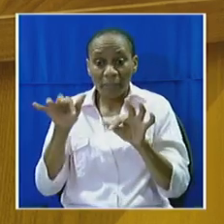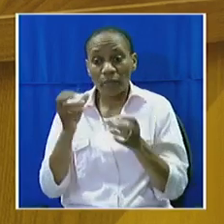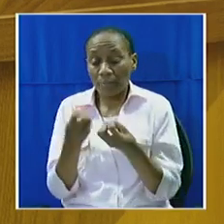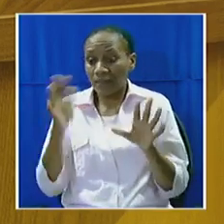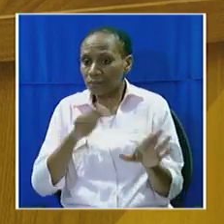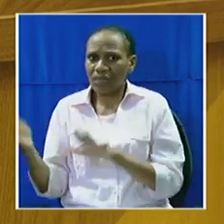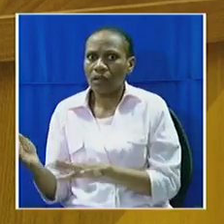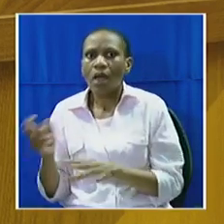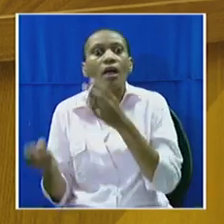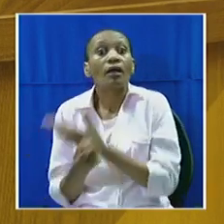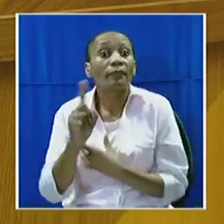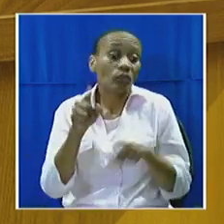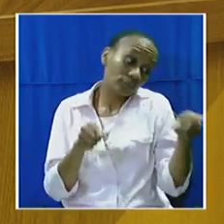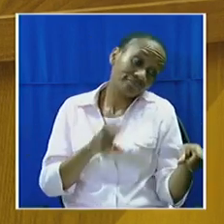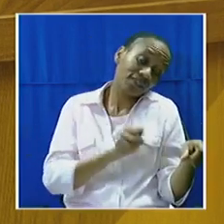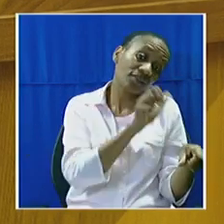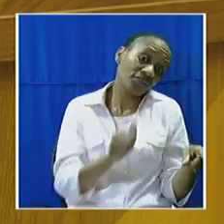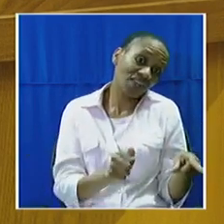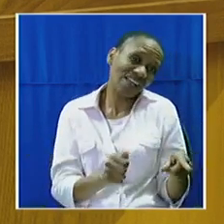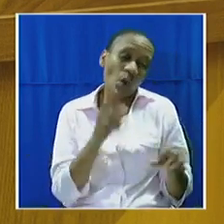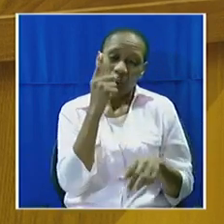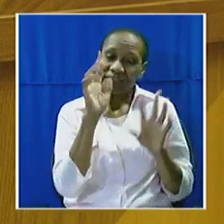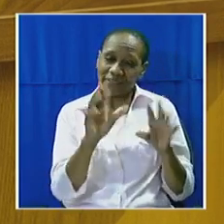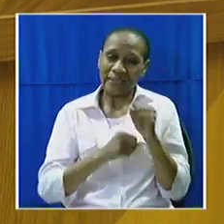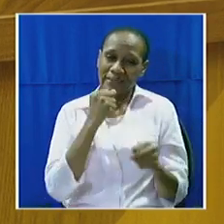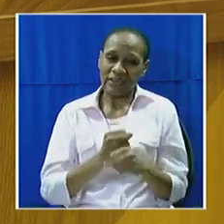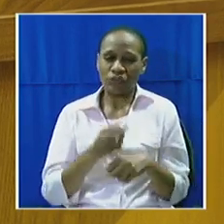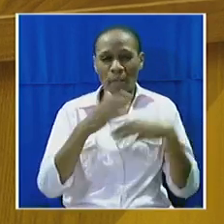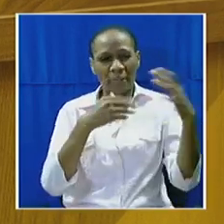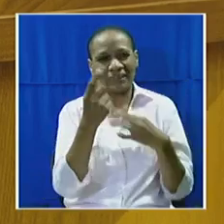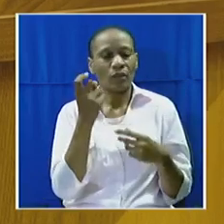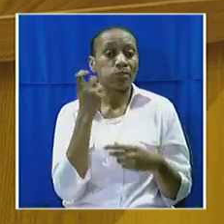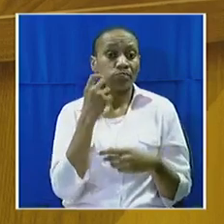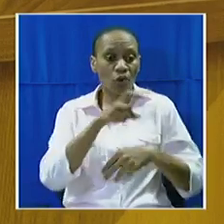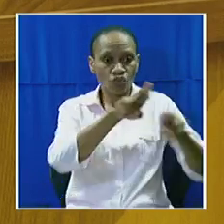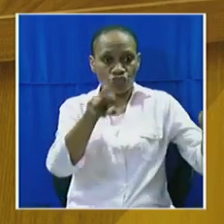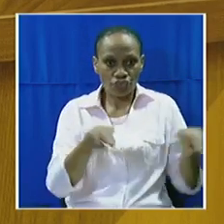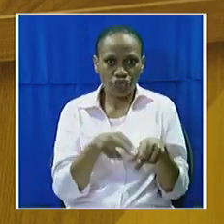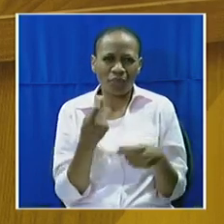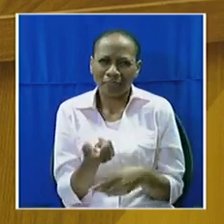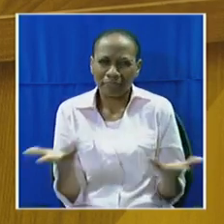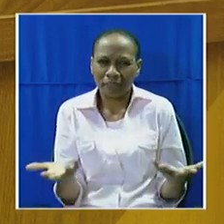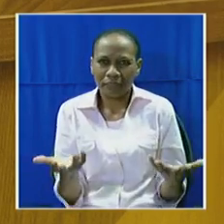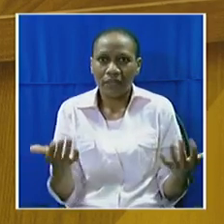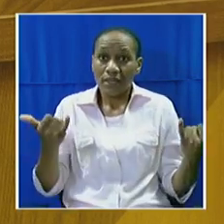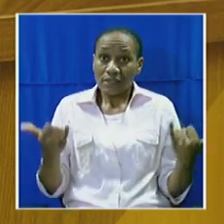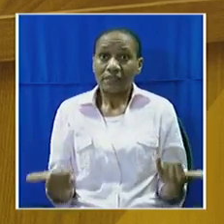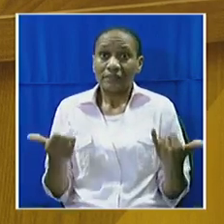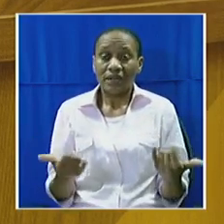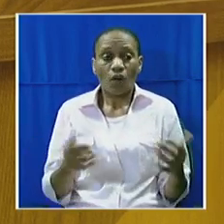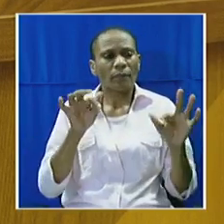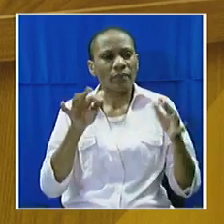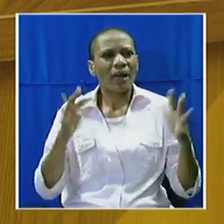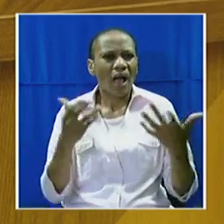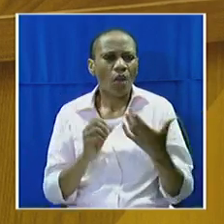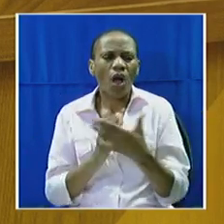do to South Africa that takes 10 years to build one dysfunctional maternity ward? The very little our populace that has access to internet and